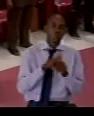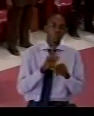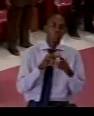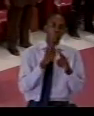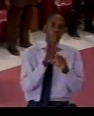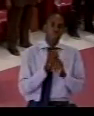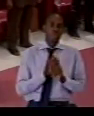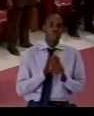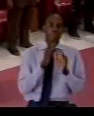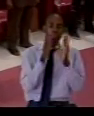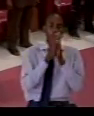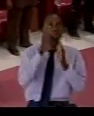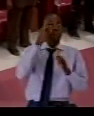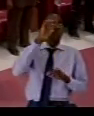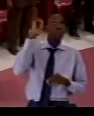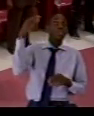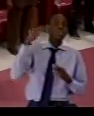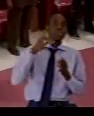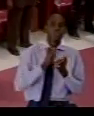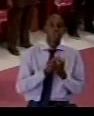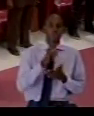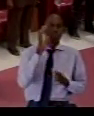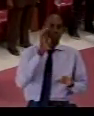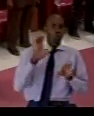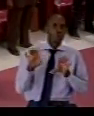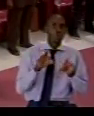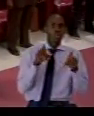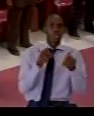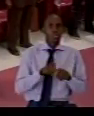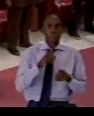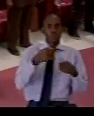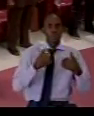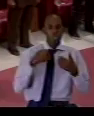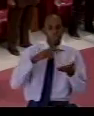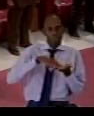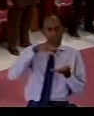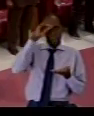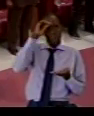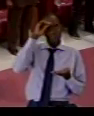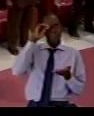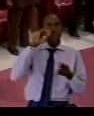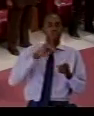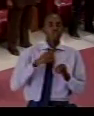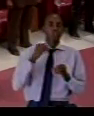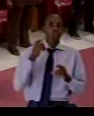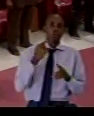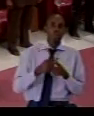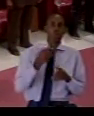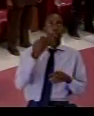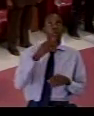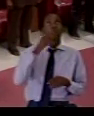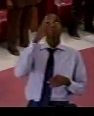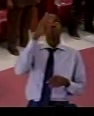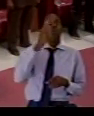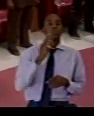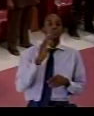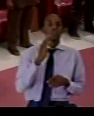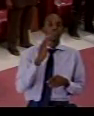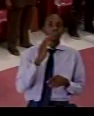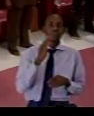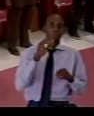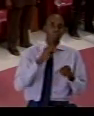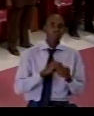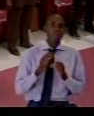Pray for grace that you will do as you have learned in the Word of God.